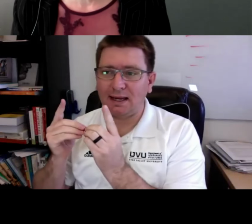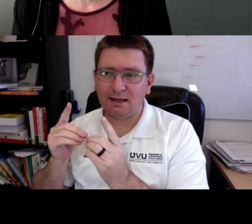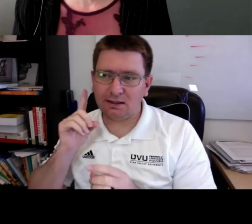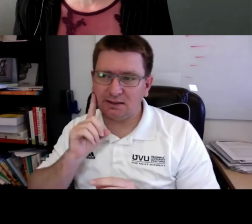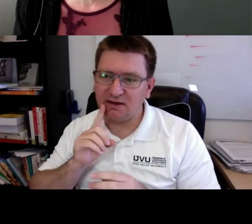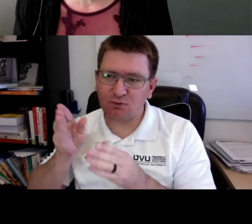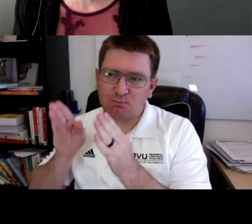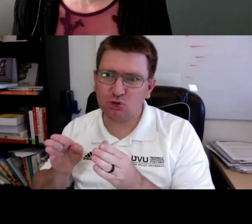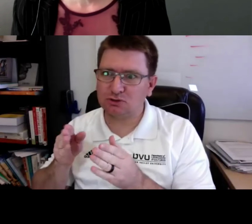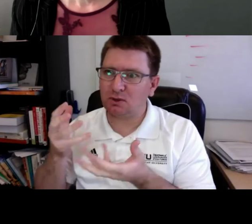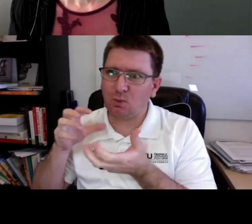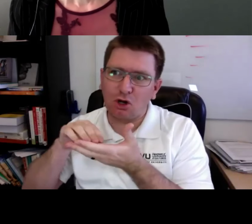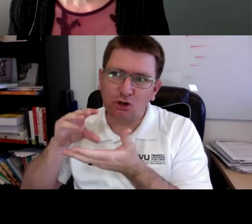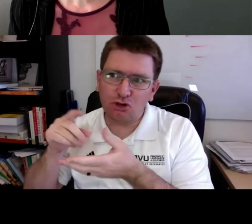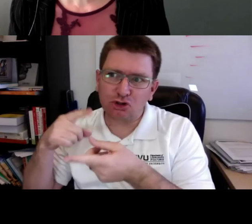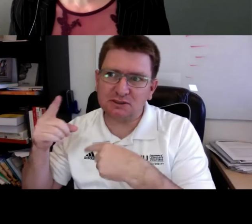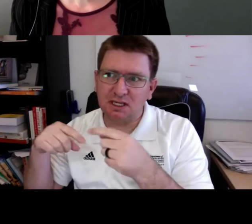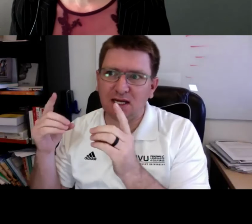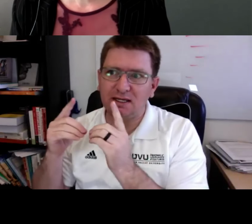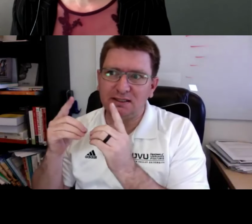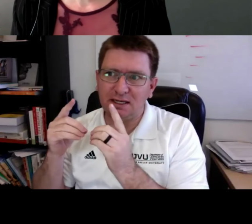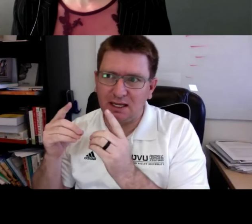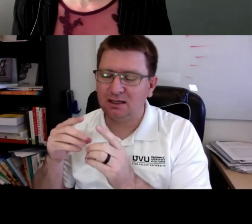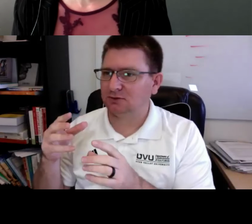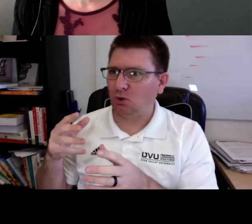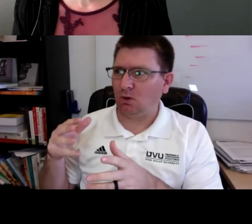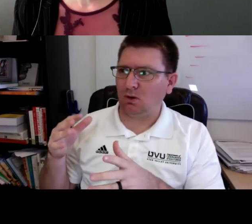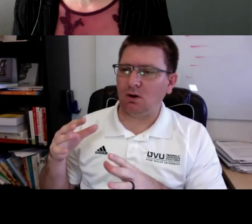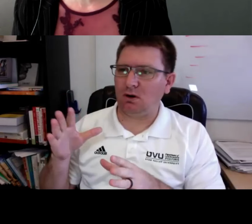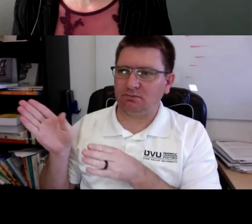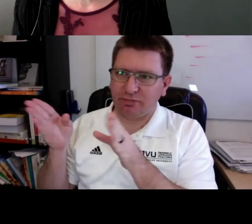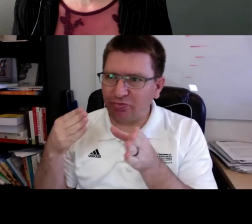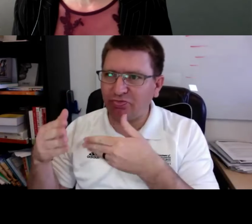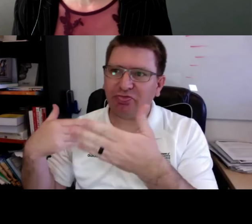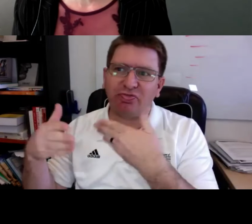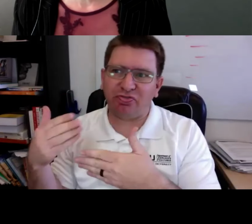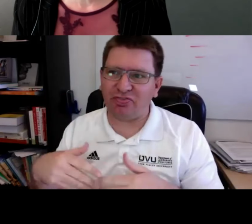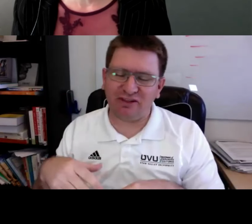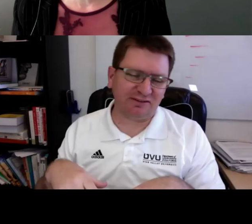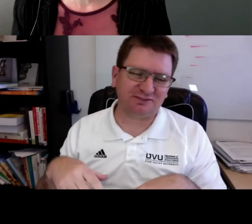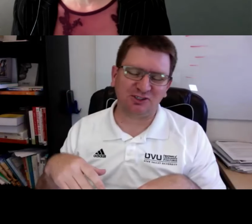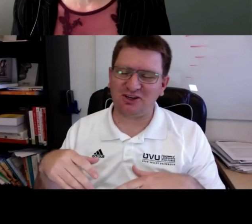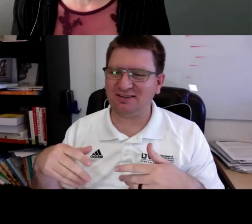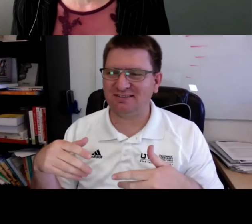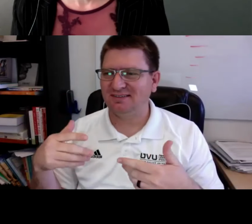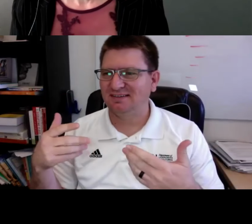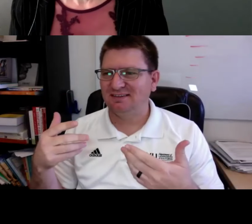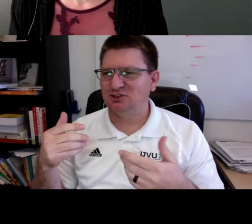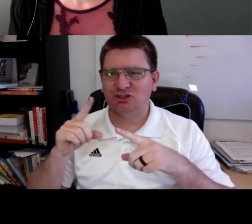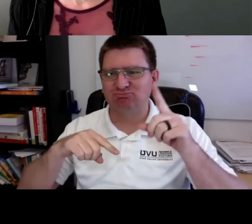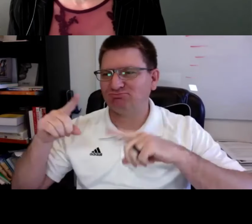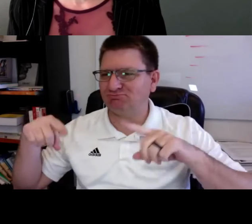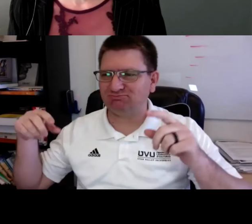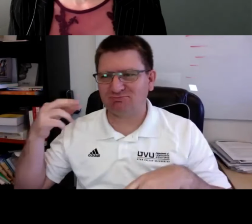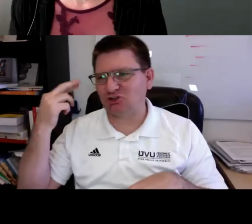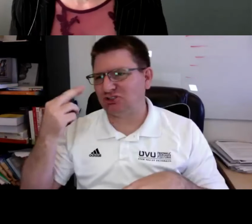for fun. I know maybe somebody will date a deaf person and learn sign language from them. And so things